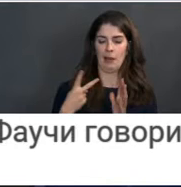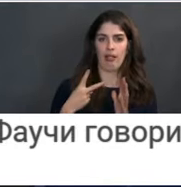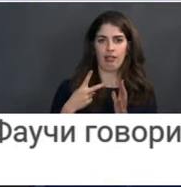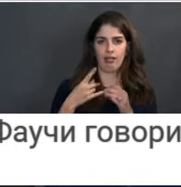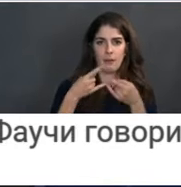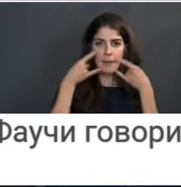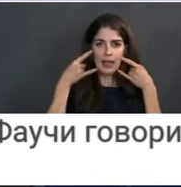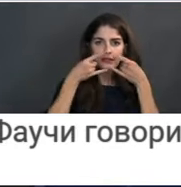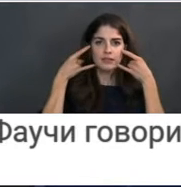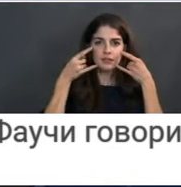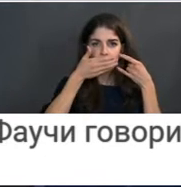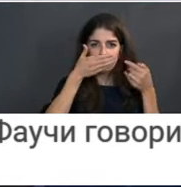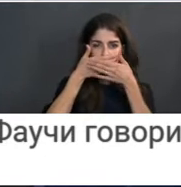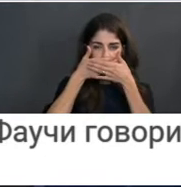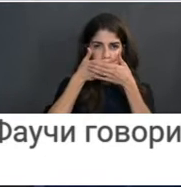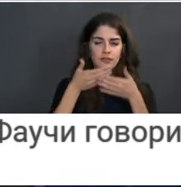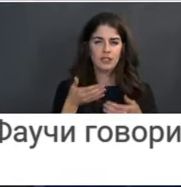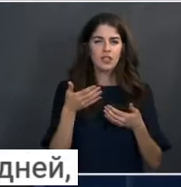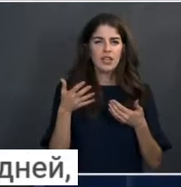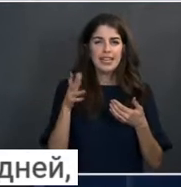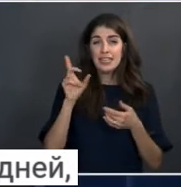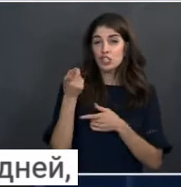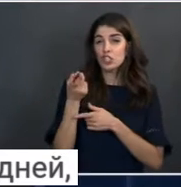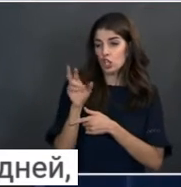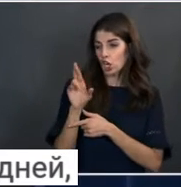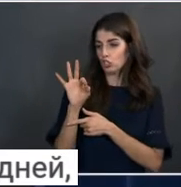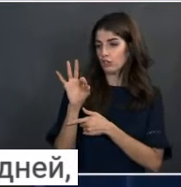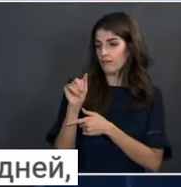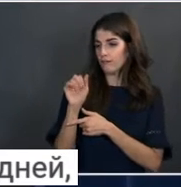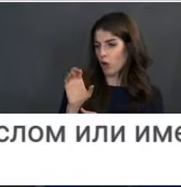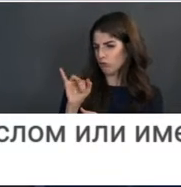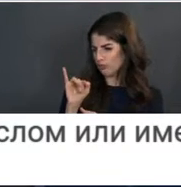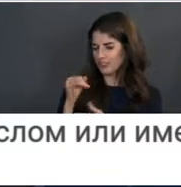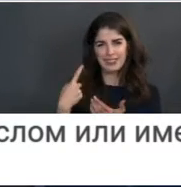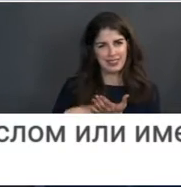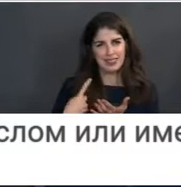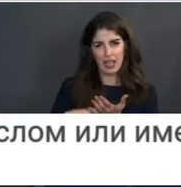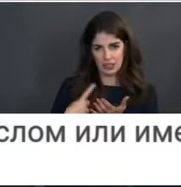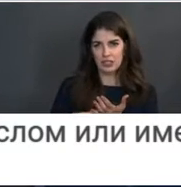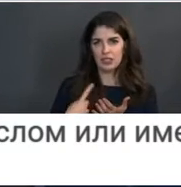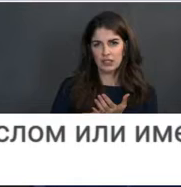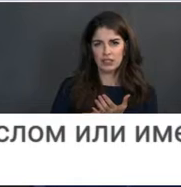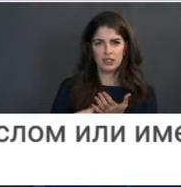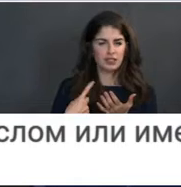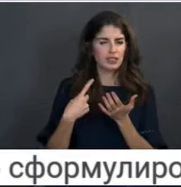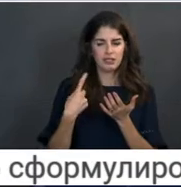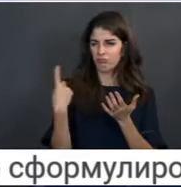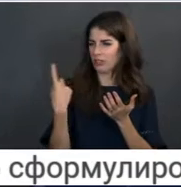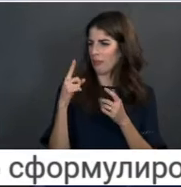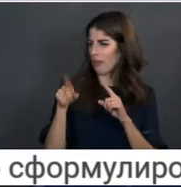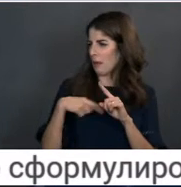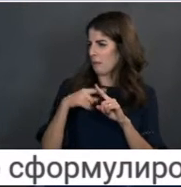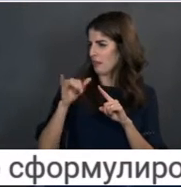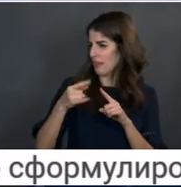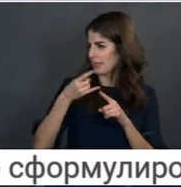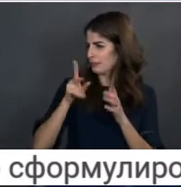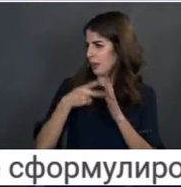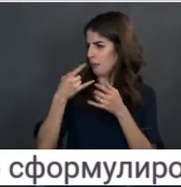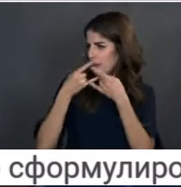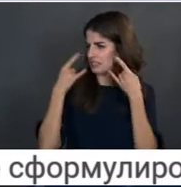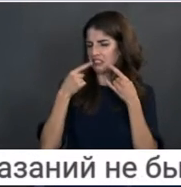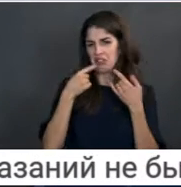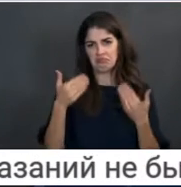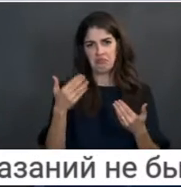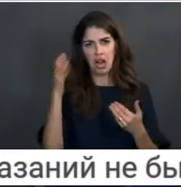probably seen, Dr. Fauci spoke to this, I believe, in the last couple of days and said it was common sense or made sense. I can't remember exactly how he phrased